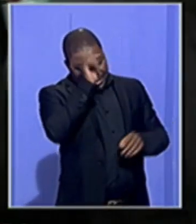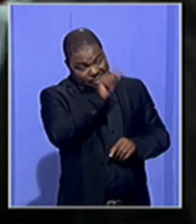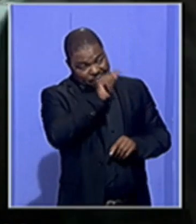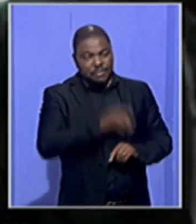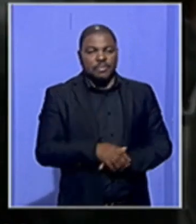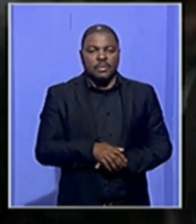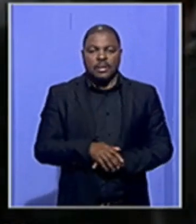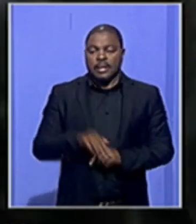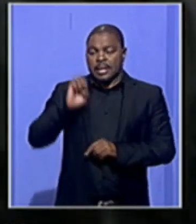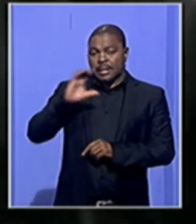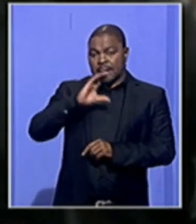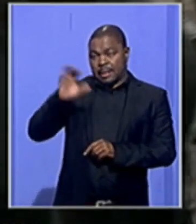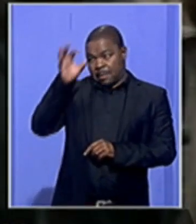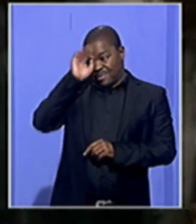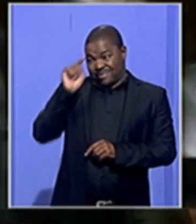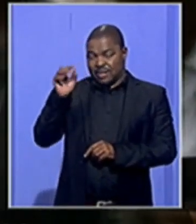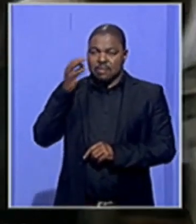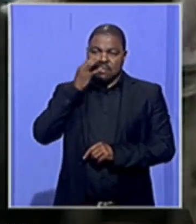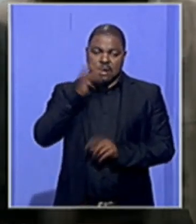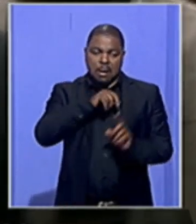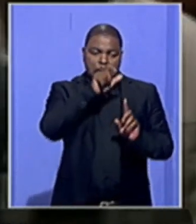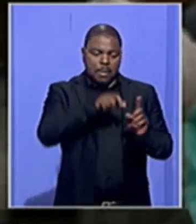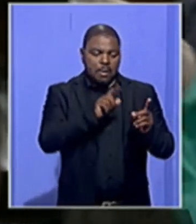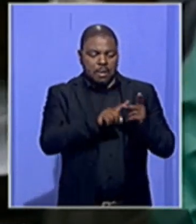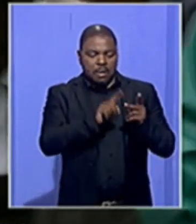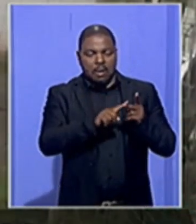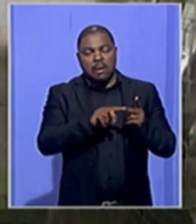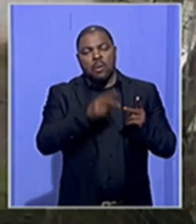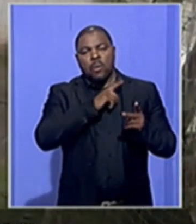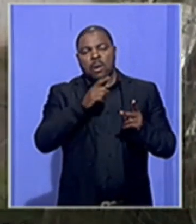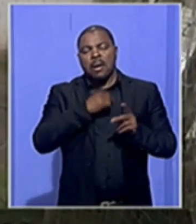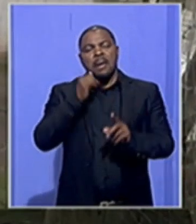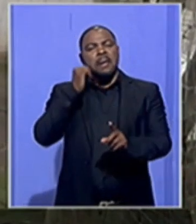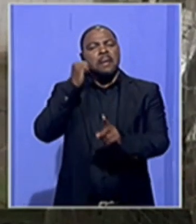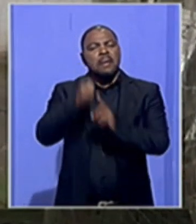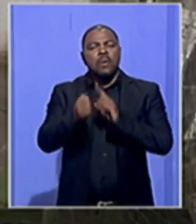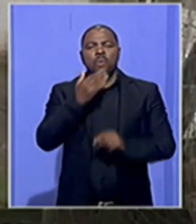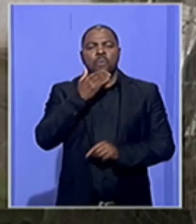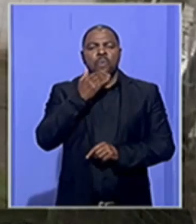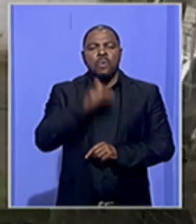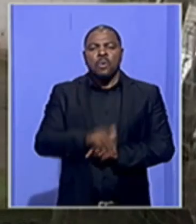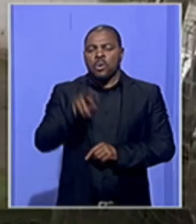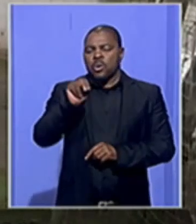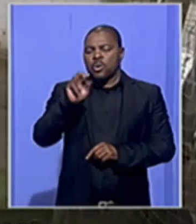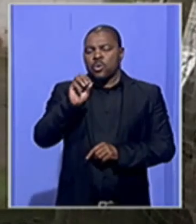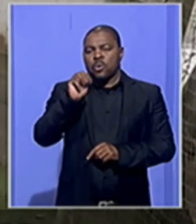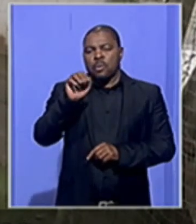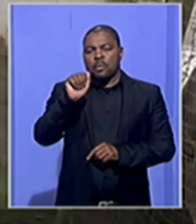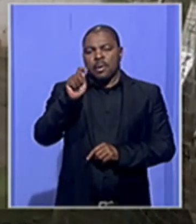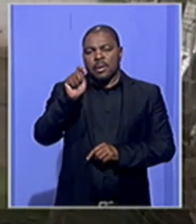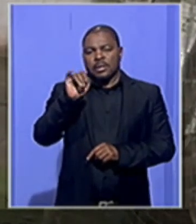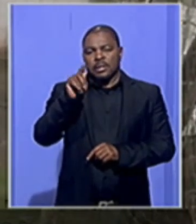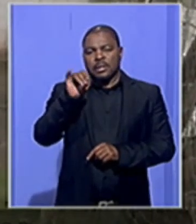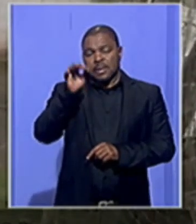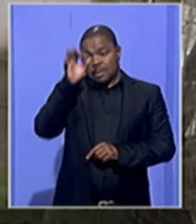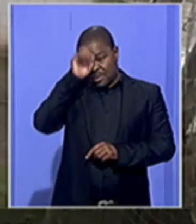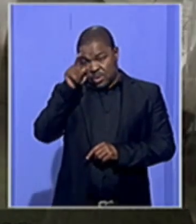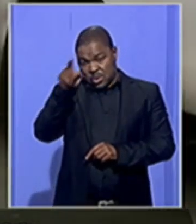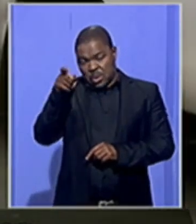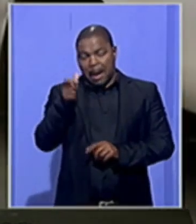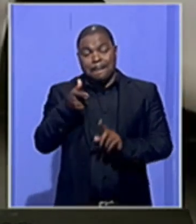a Eastern Cape a netefaditse fa mmelaelwa yo mongwe wa polao ya ga warrant officer Khangelani Nomatiti a thuntshitswe kwa